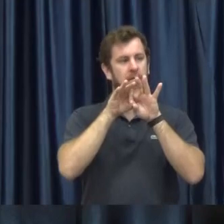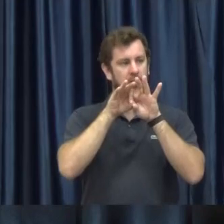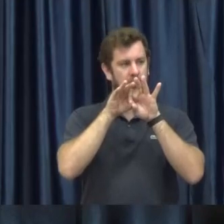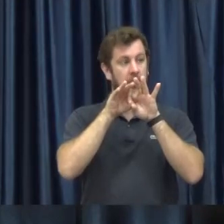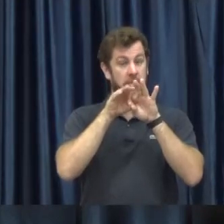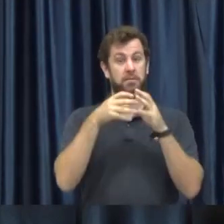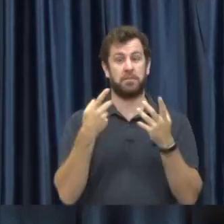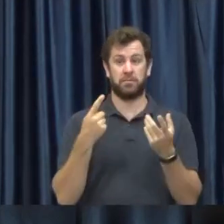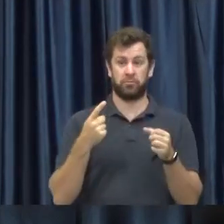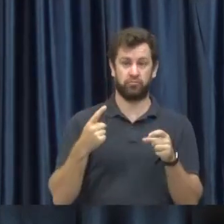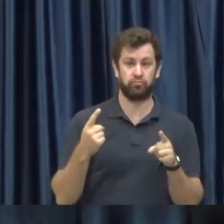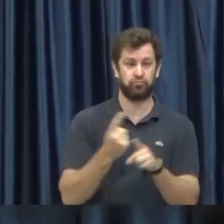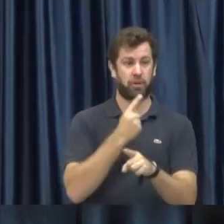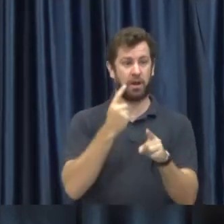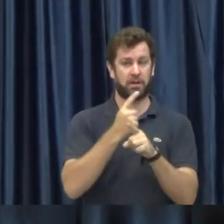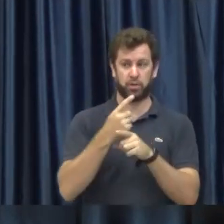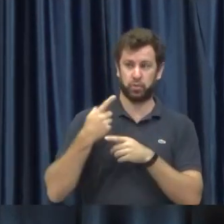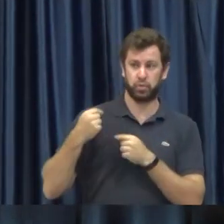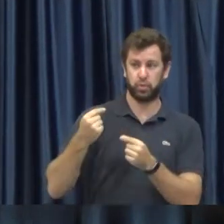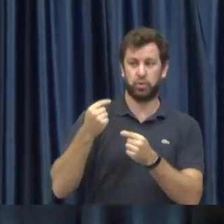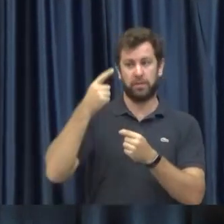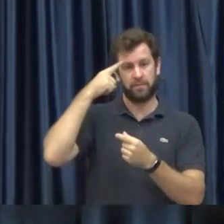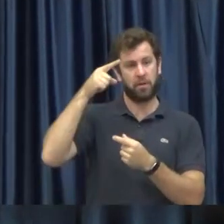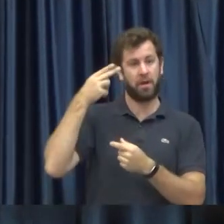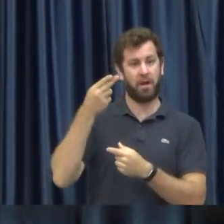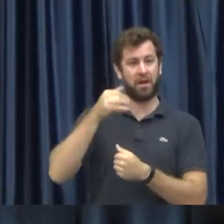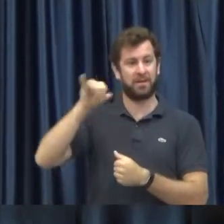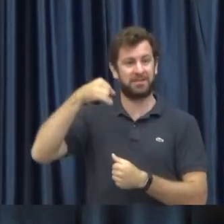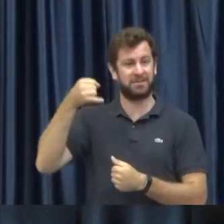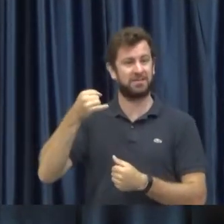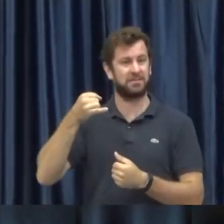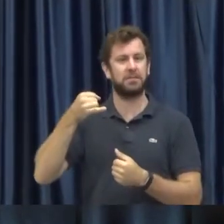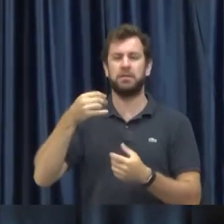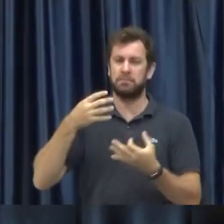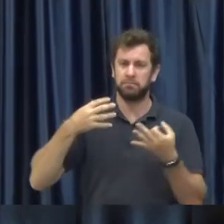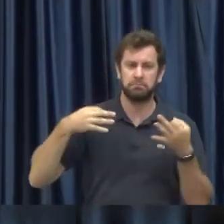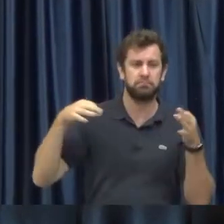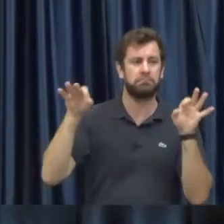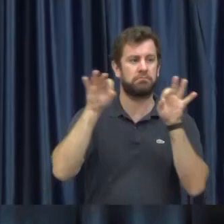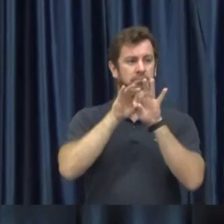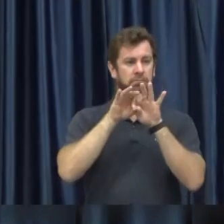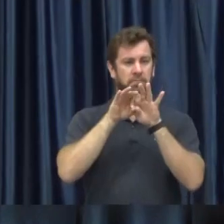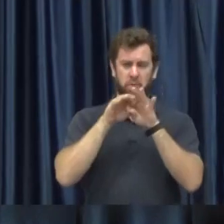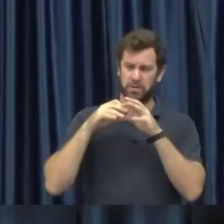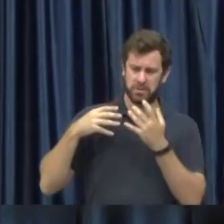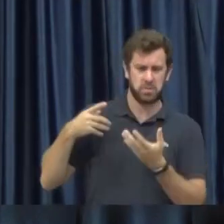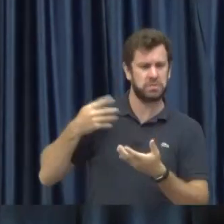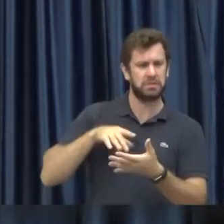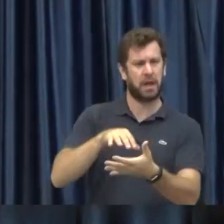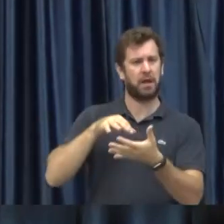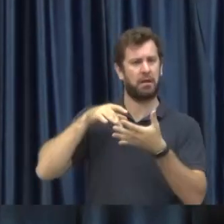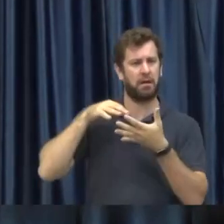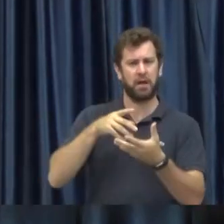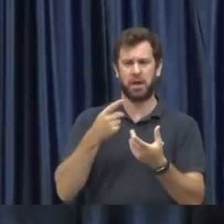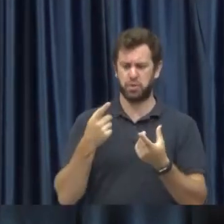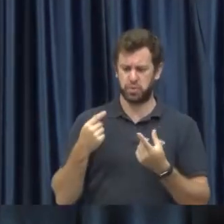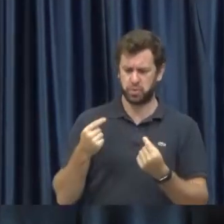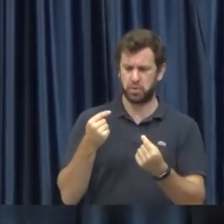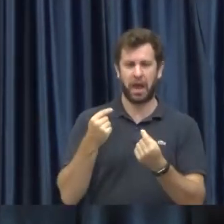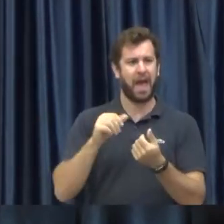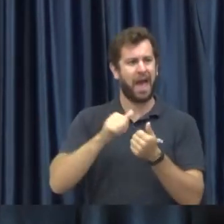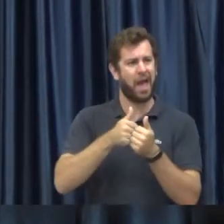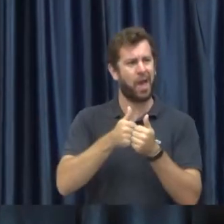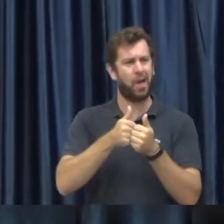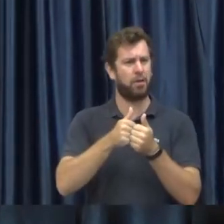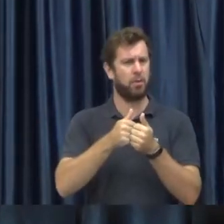the Hajj, in a proper way. And so we study manasik al-Hajj. We study how to perform